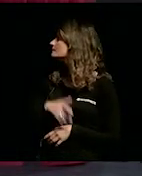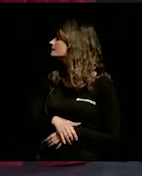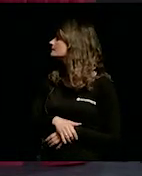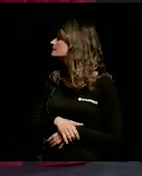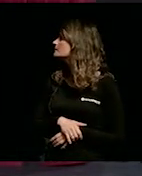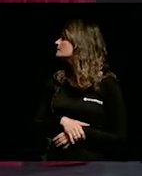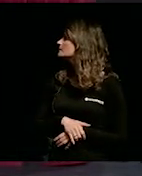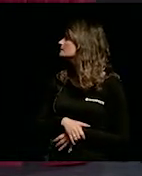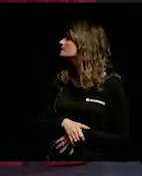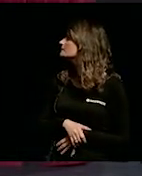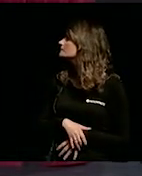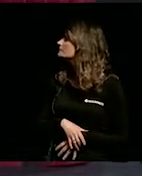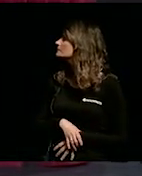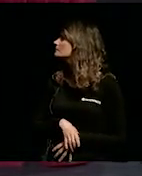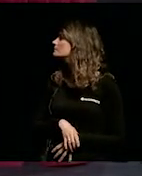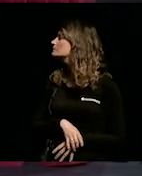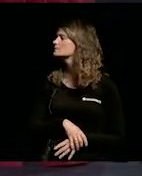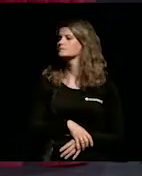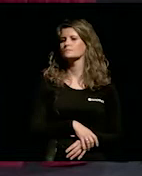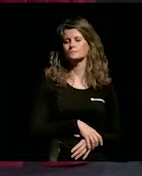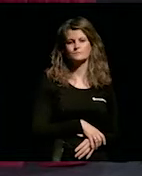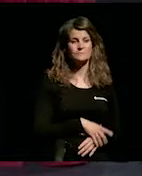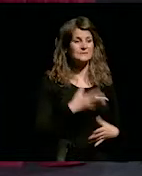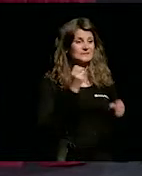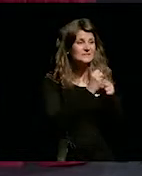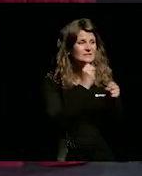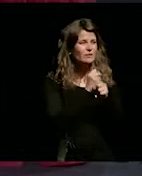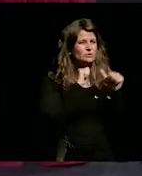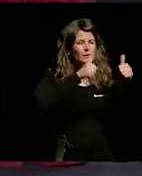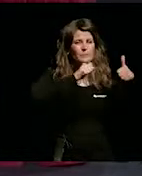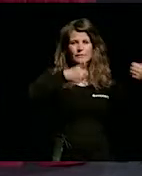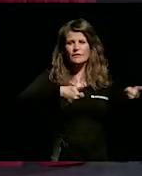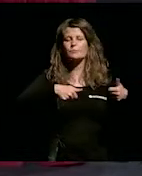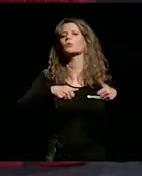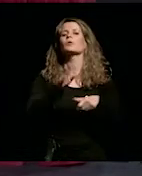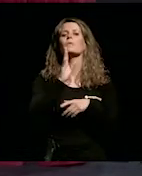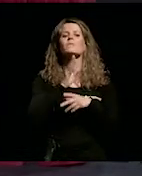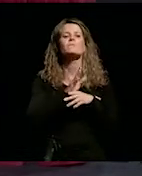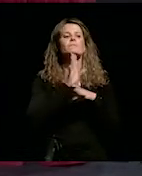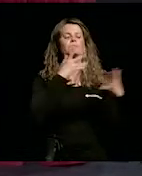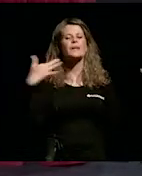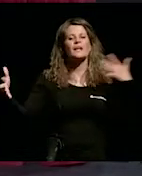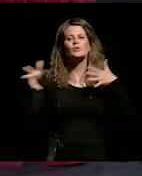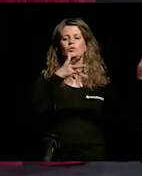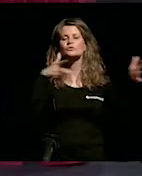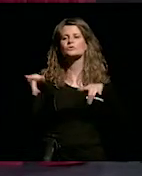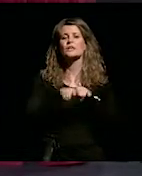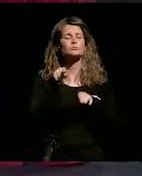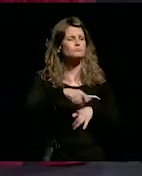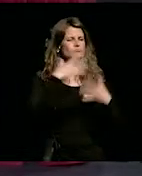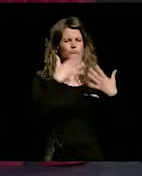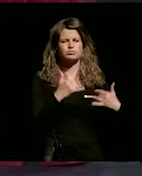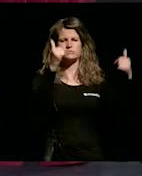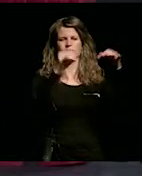We first worked together during Battle for the Winds, a large-scale outdoor co-production at the London 2012 Olympics. After